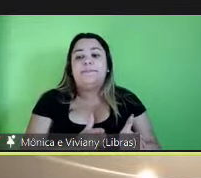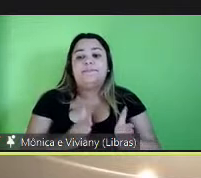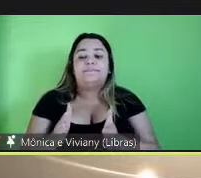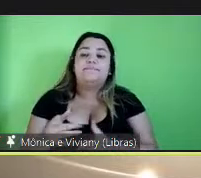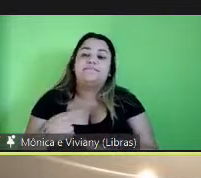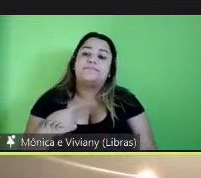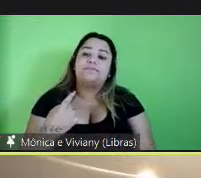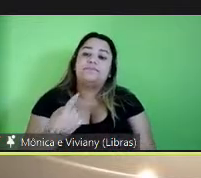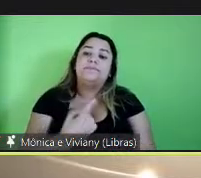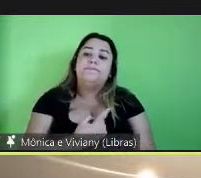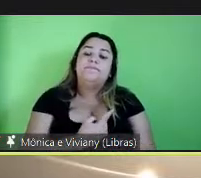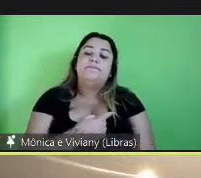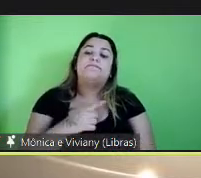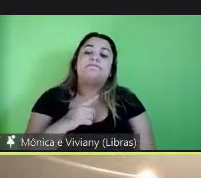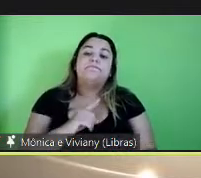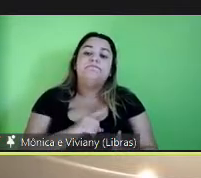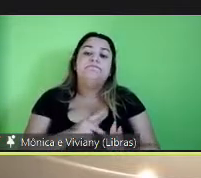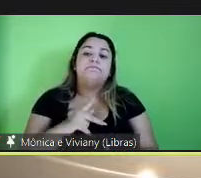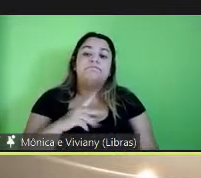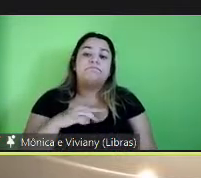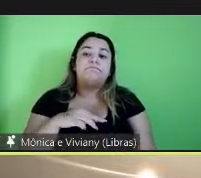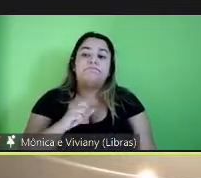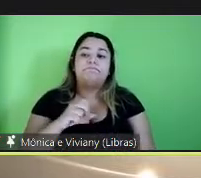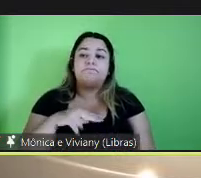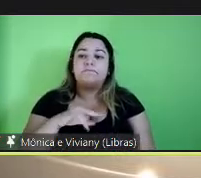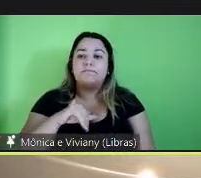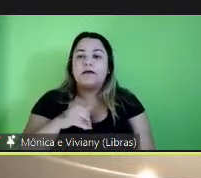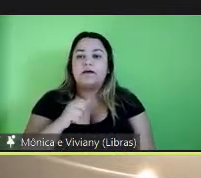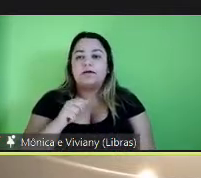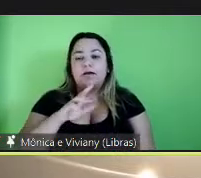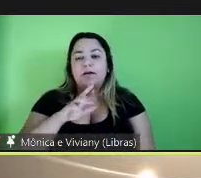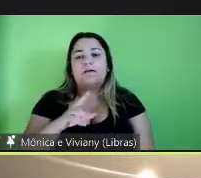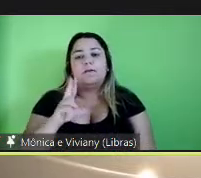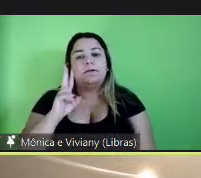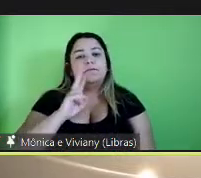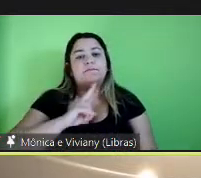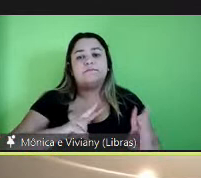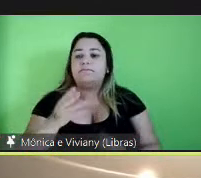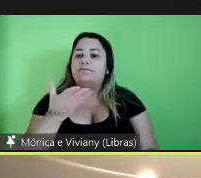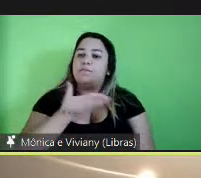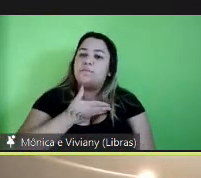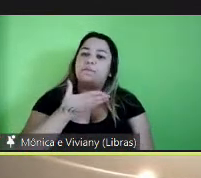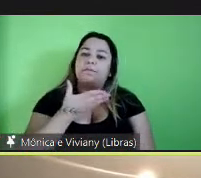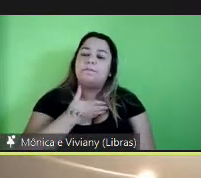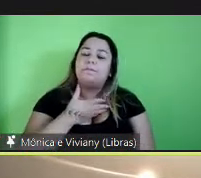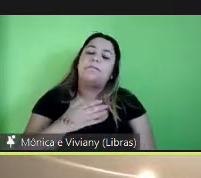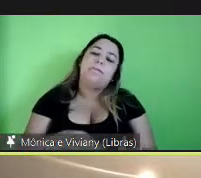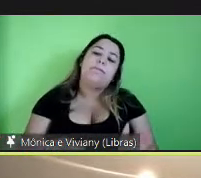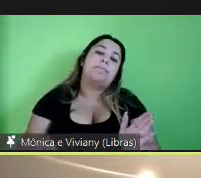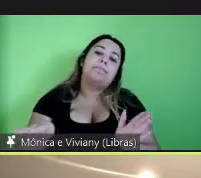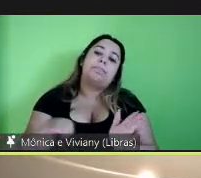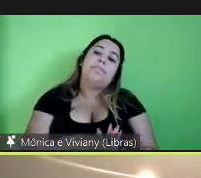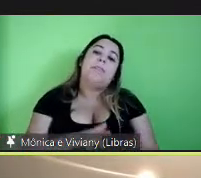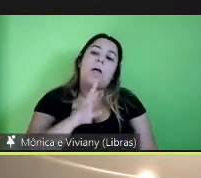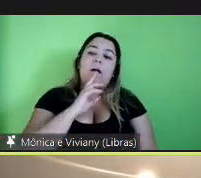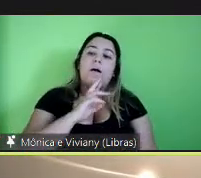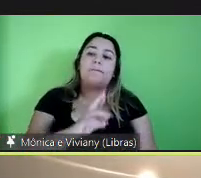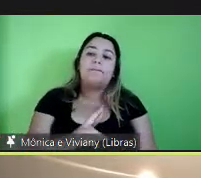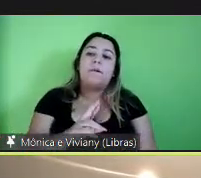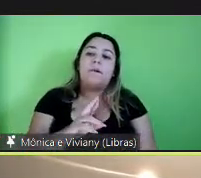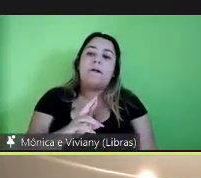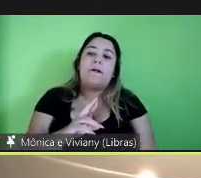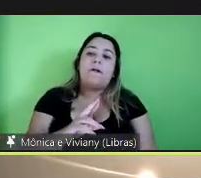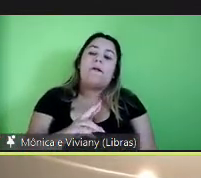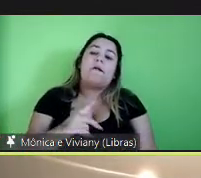lots of colleagues from healthcare wanted kind of immediate results, and we tried to move the partnership beyond